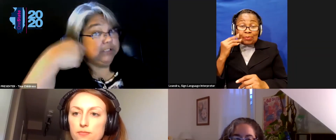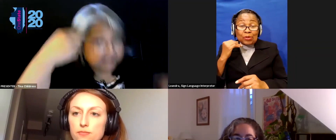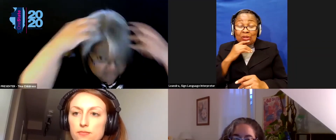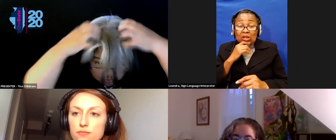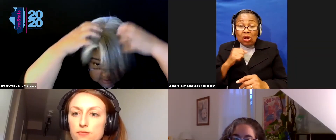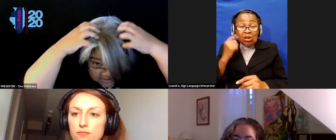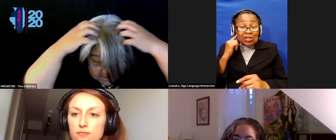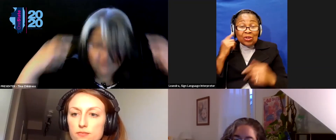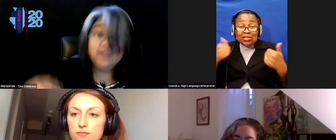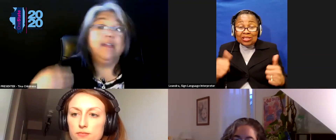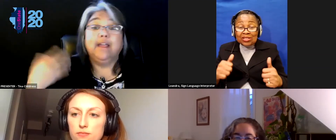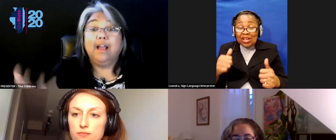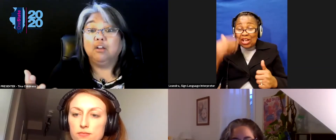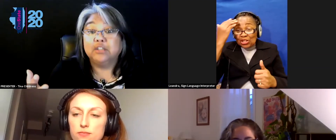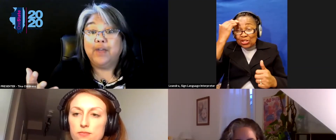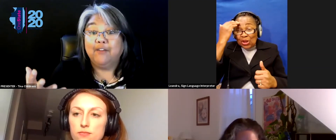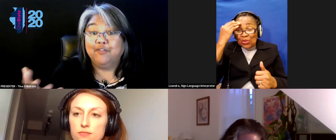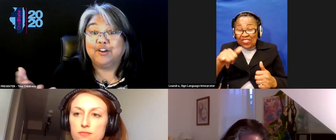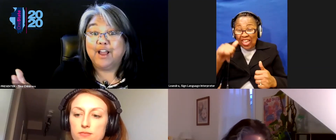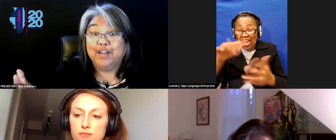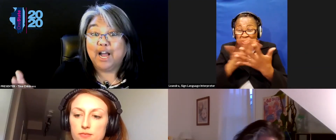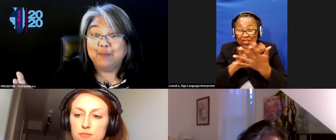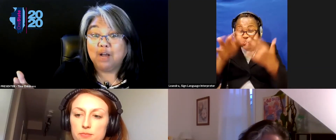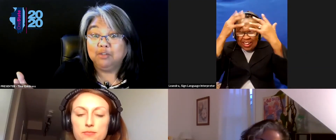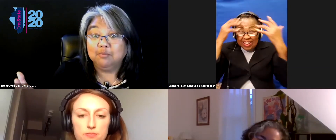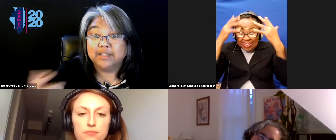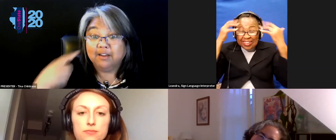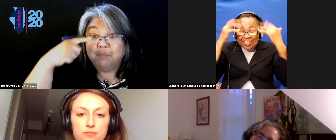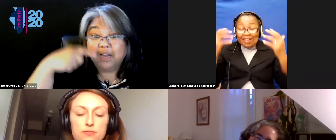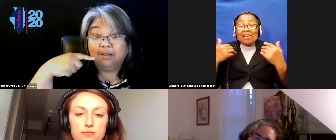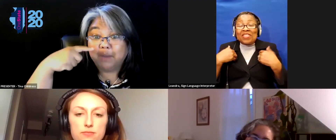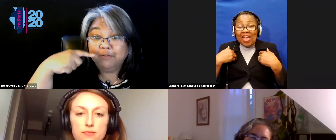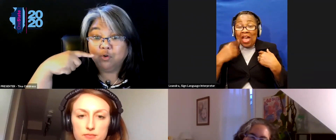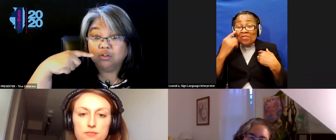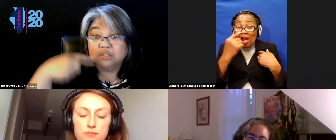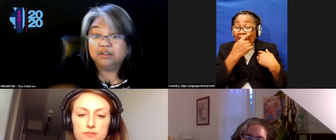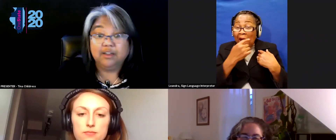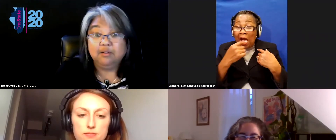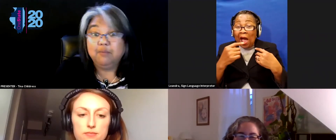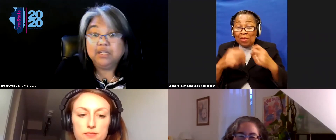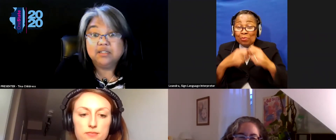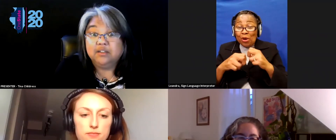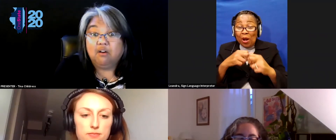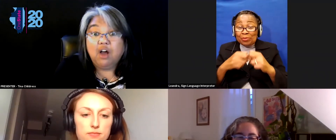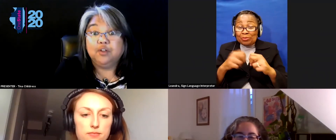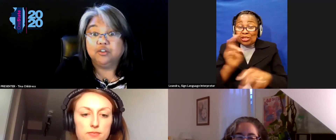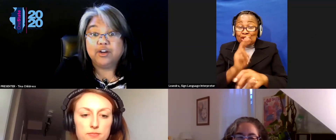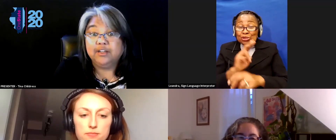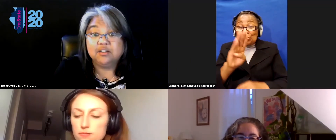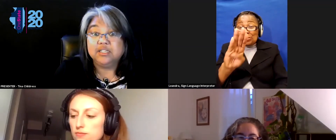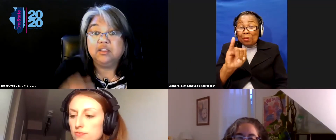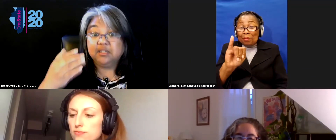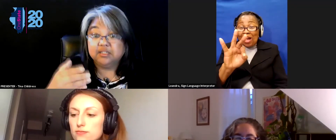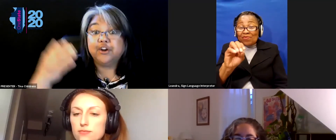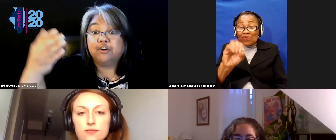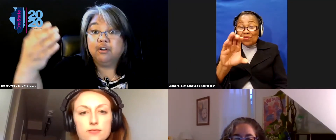people notice this stuff. She pointed her gray also hair. start having eye problems, like my bifocals, it makes it awful trying to